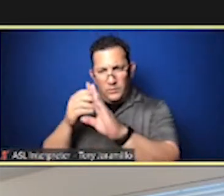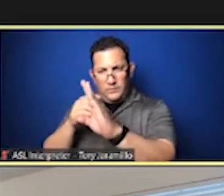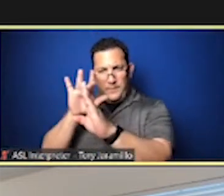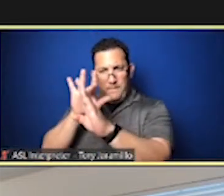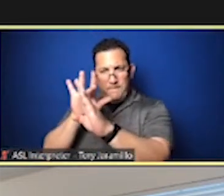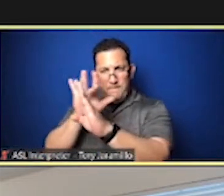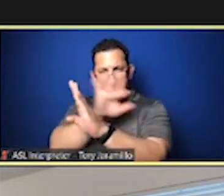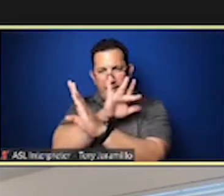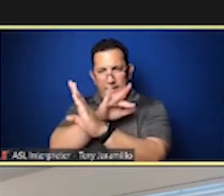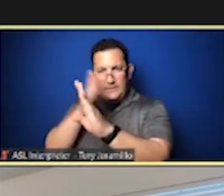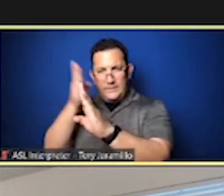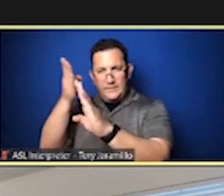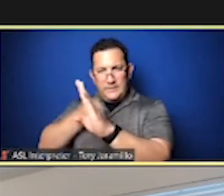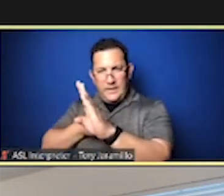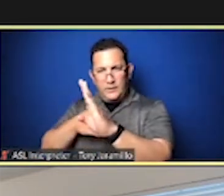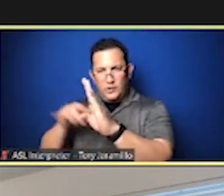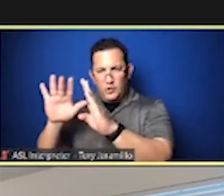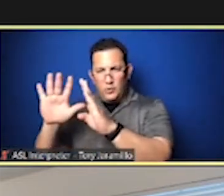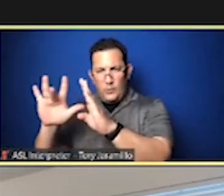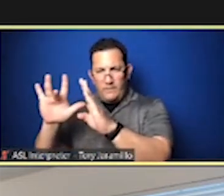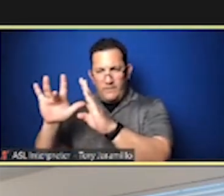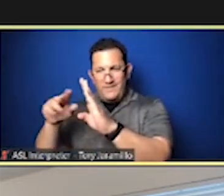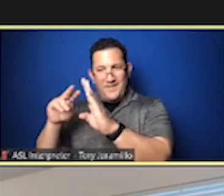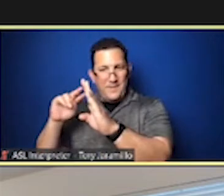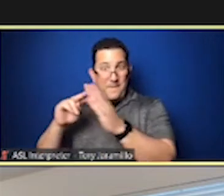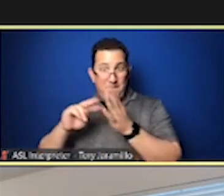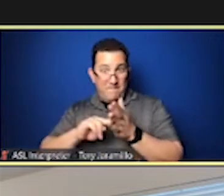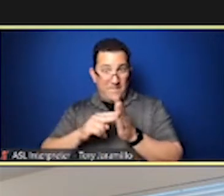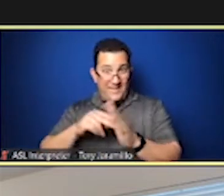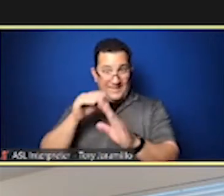that the teacher has not graded it yet.